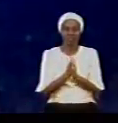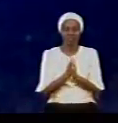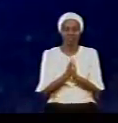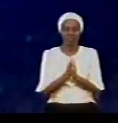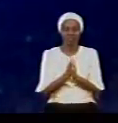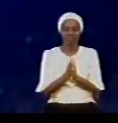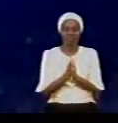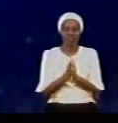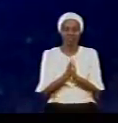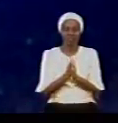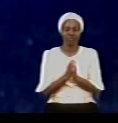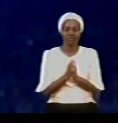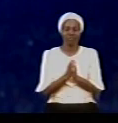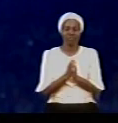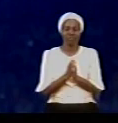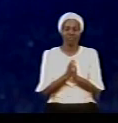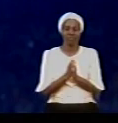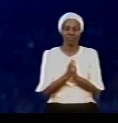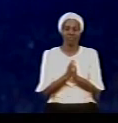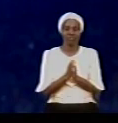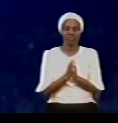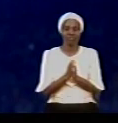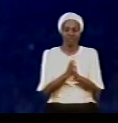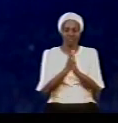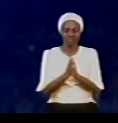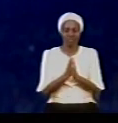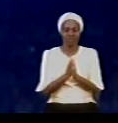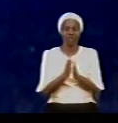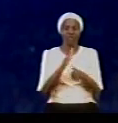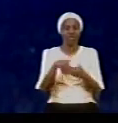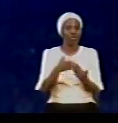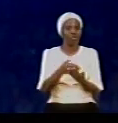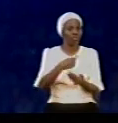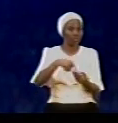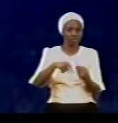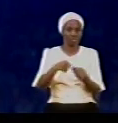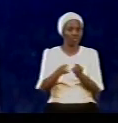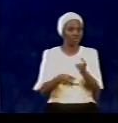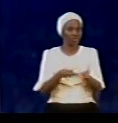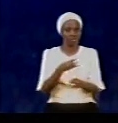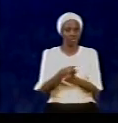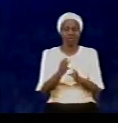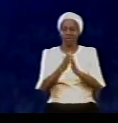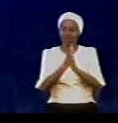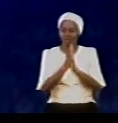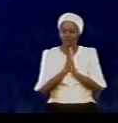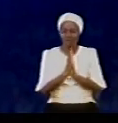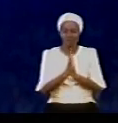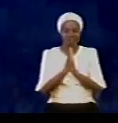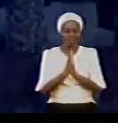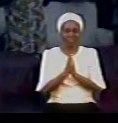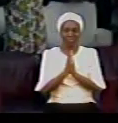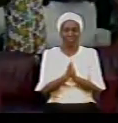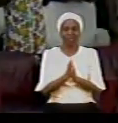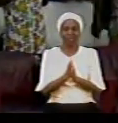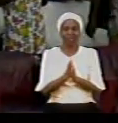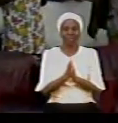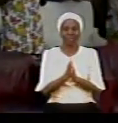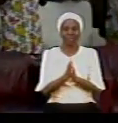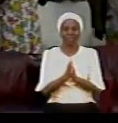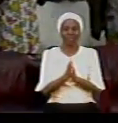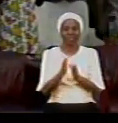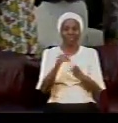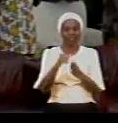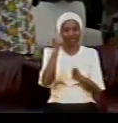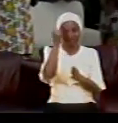across Nigeria, beyond, in Africa, in Europe, in Asia, and all